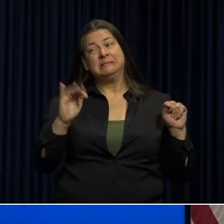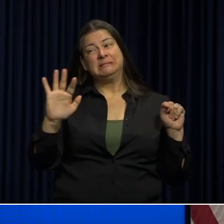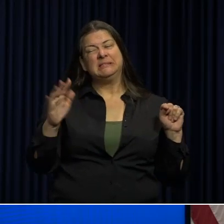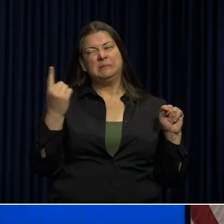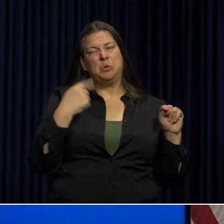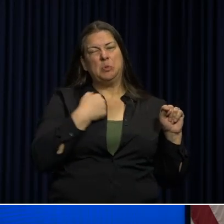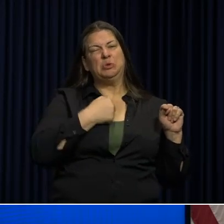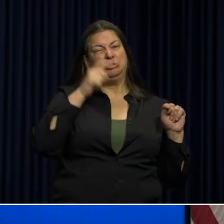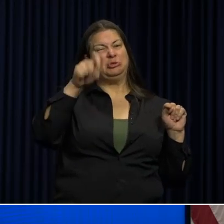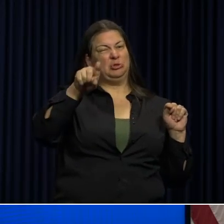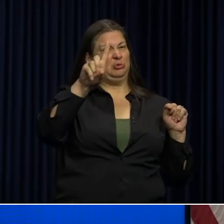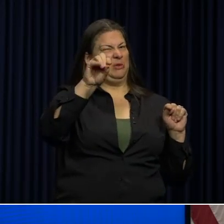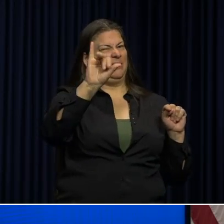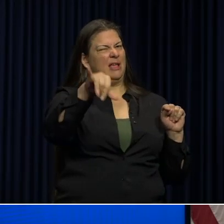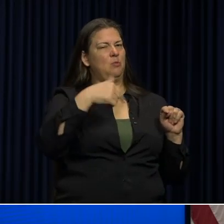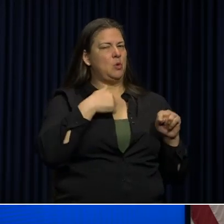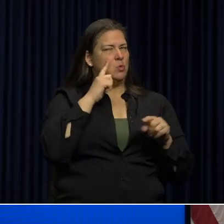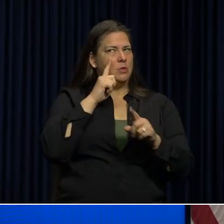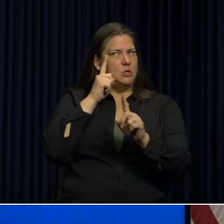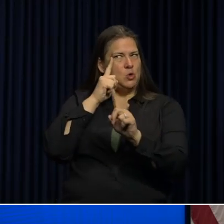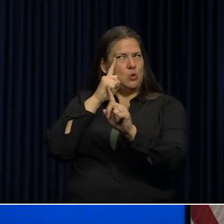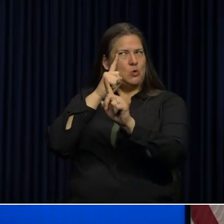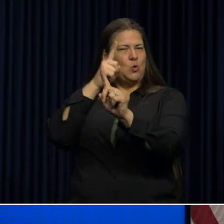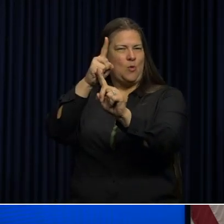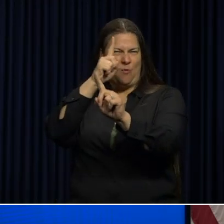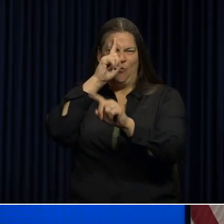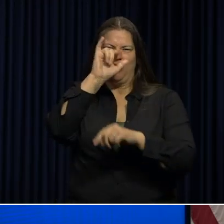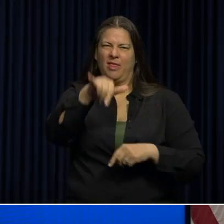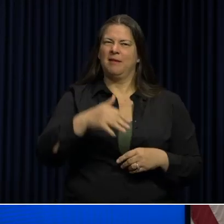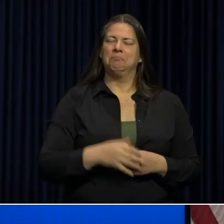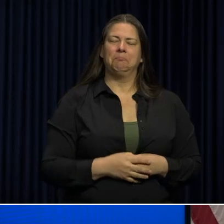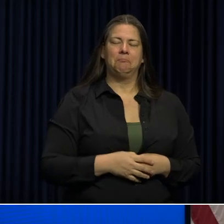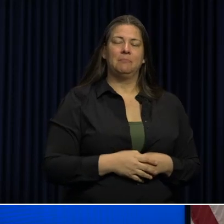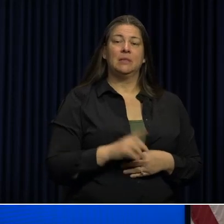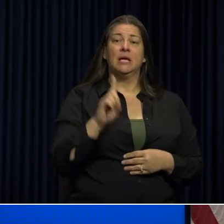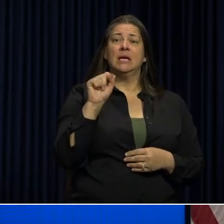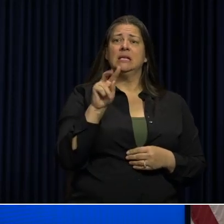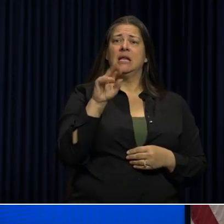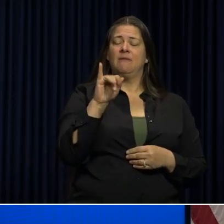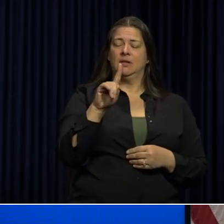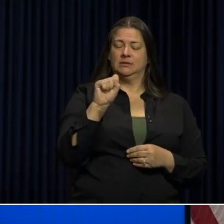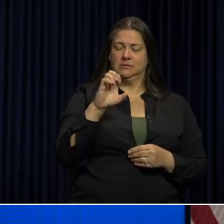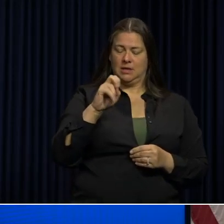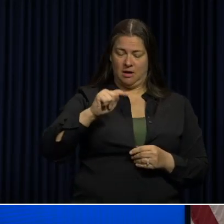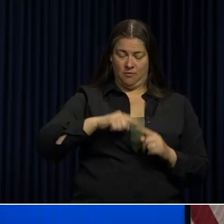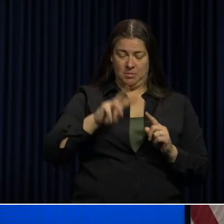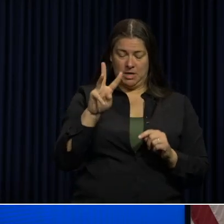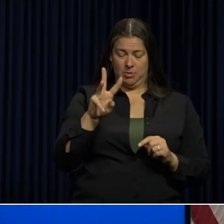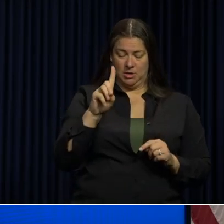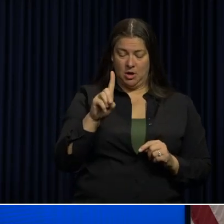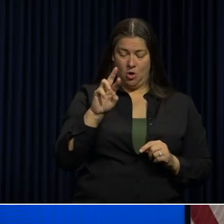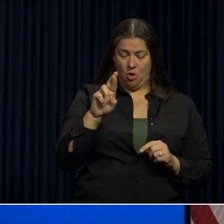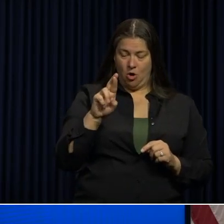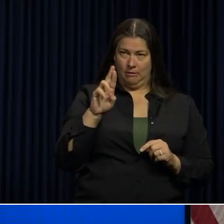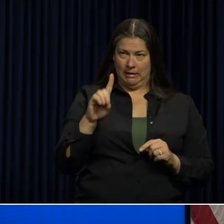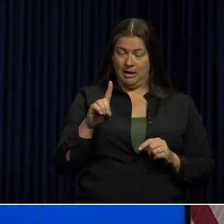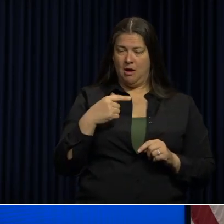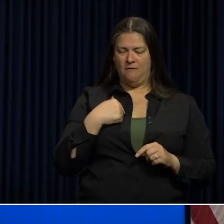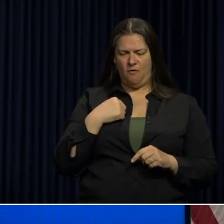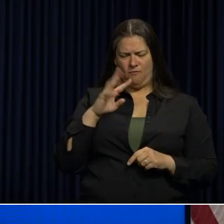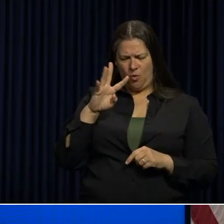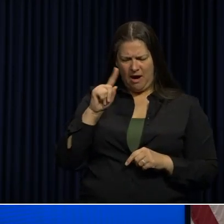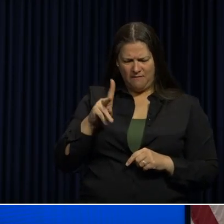something we need to be doing, and we'll work towards it. David Scott, WDRB, with 4.5 million surgical